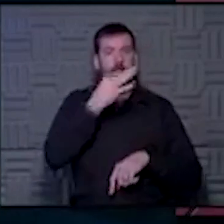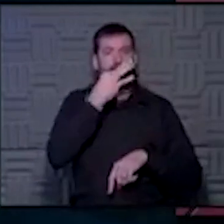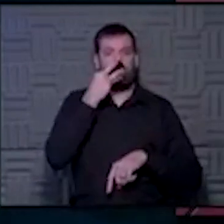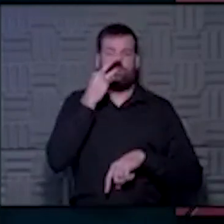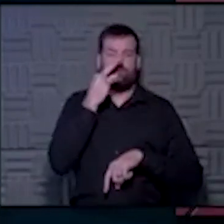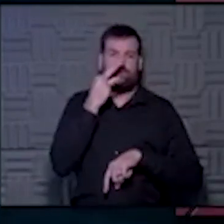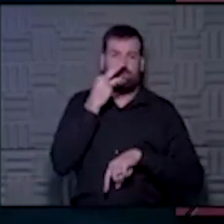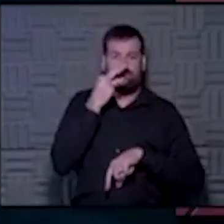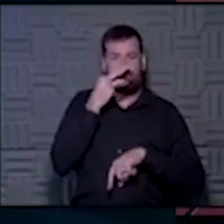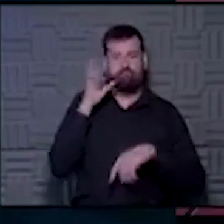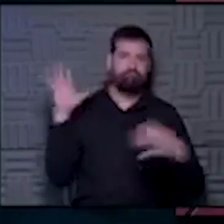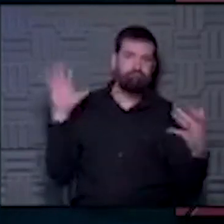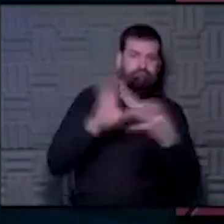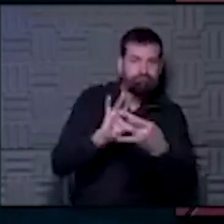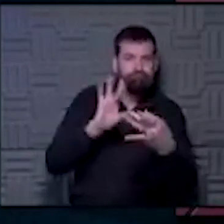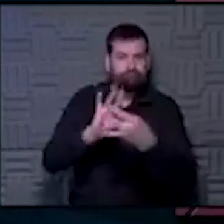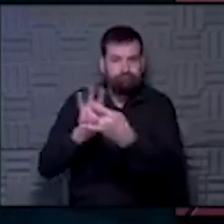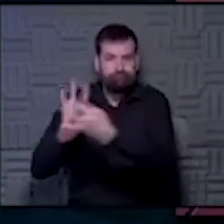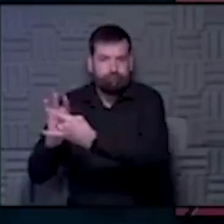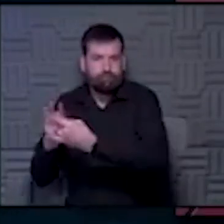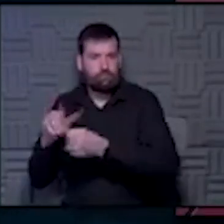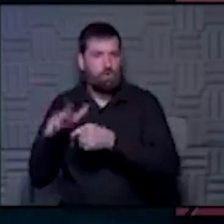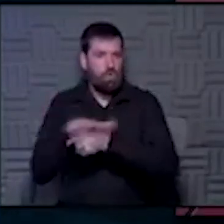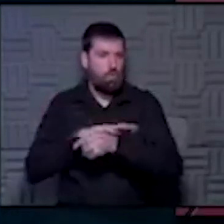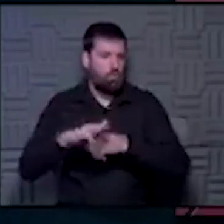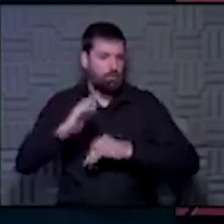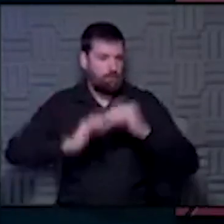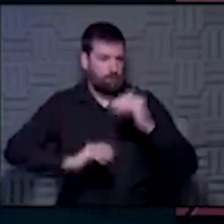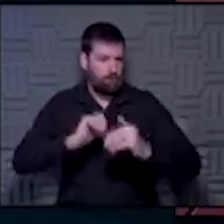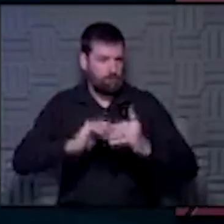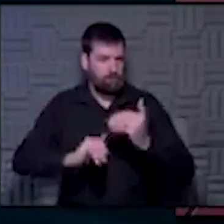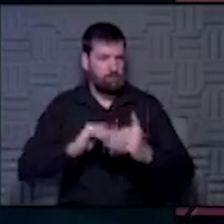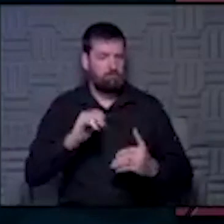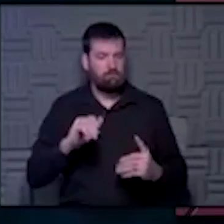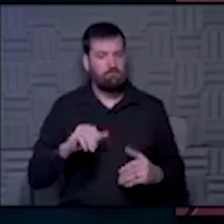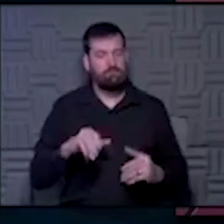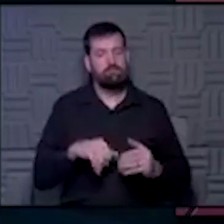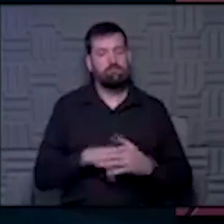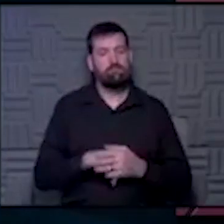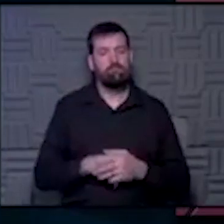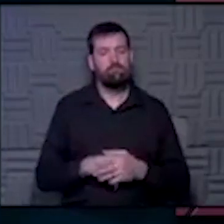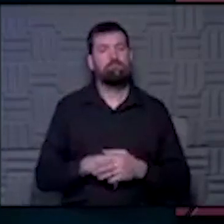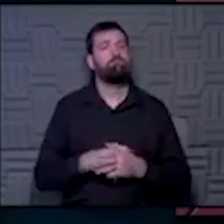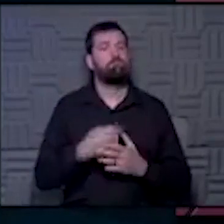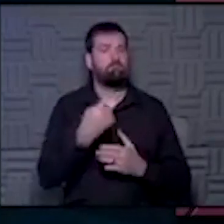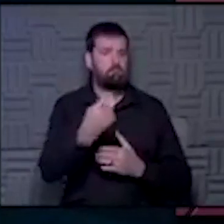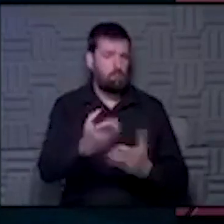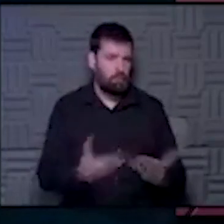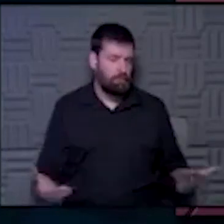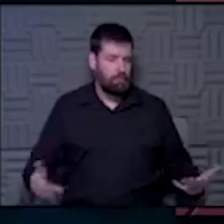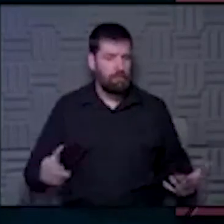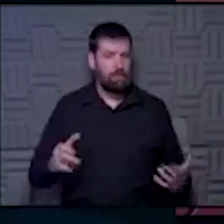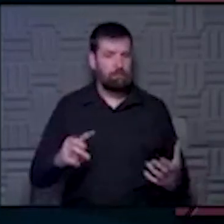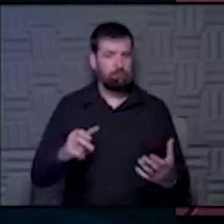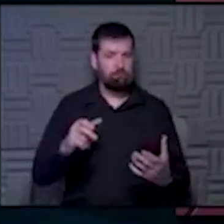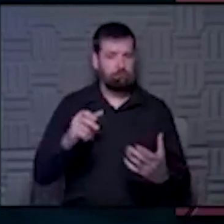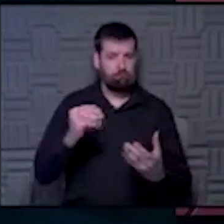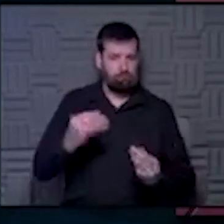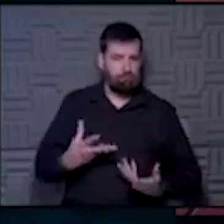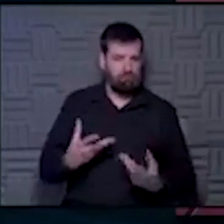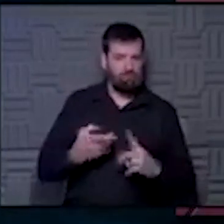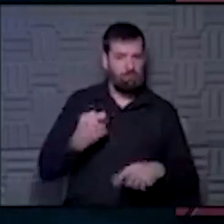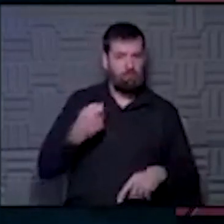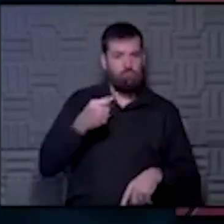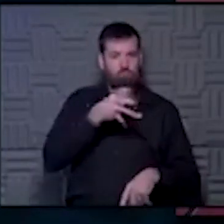into the local facility as a resource or into this cohort. One of the things that we hear from some of our